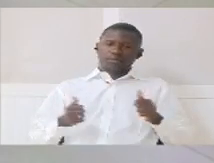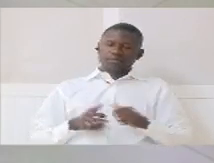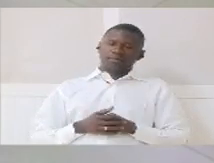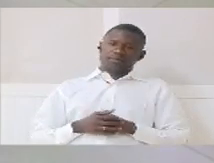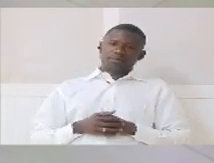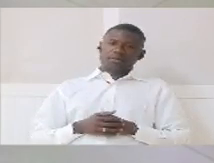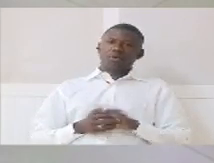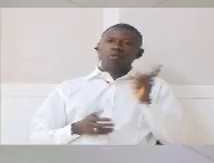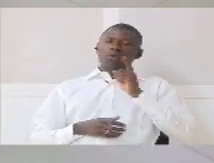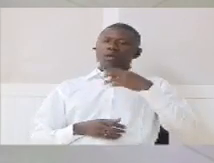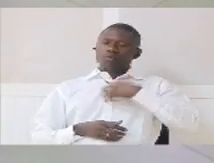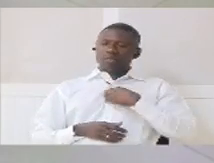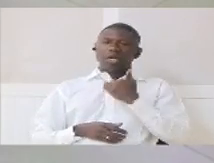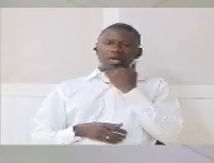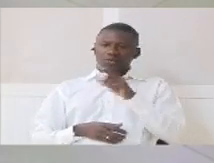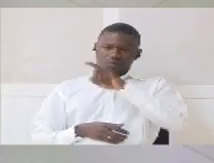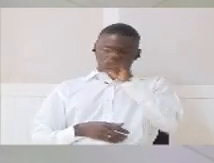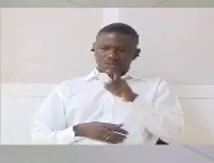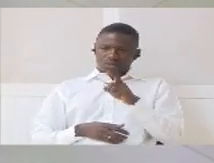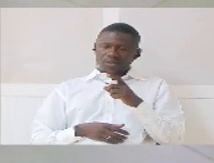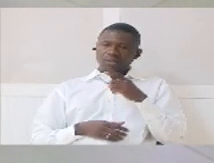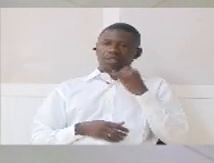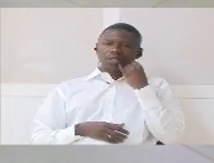Ulam Yintiko. What I want to ask you is this.